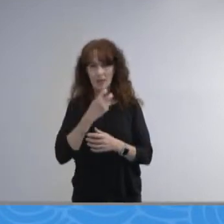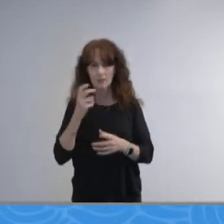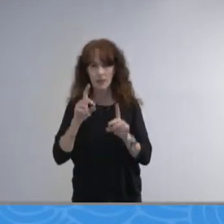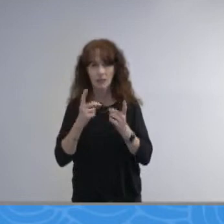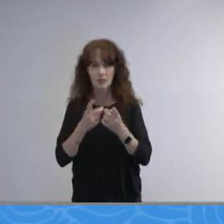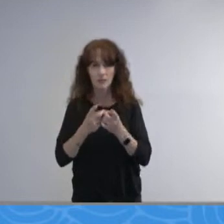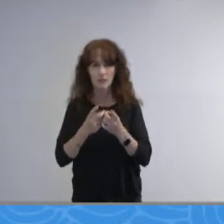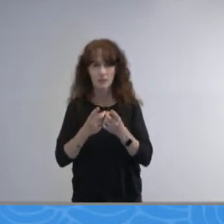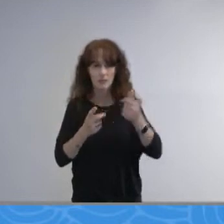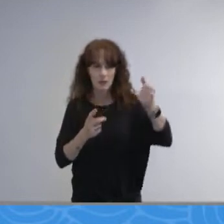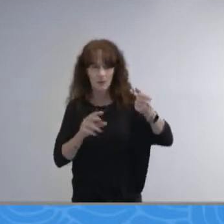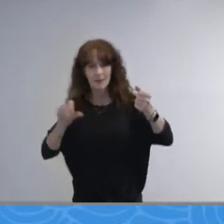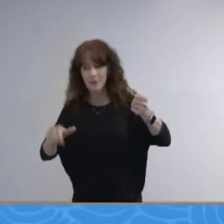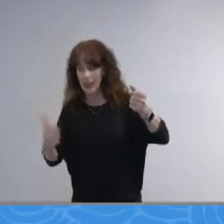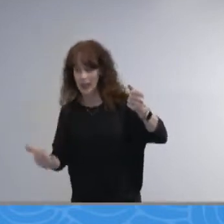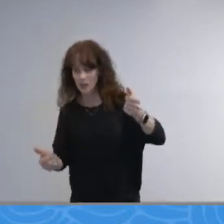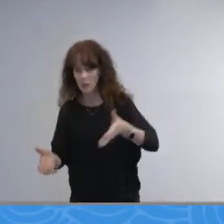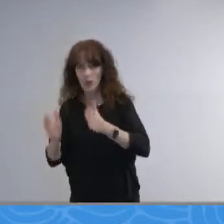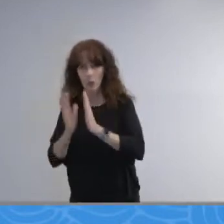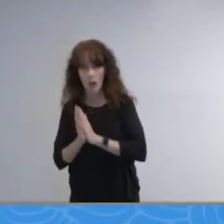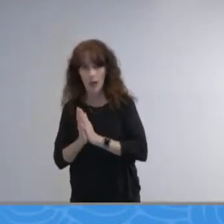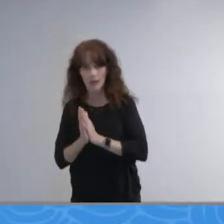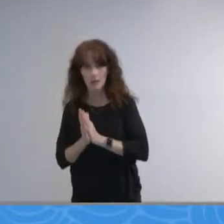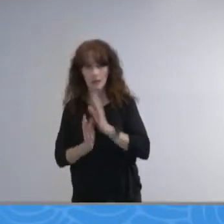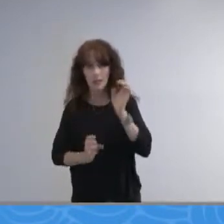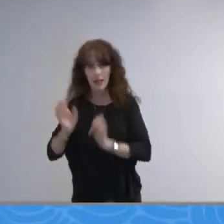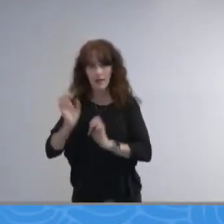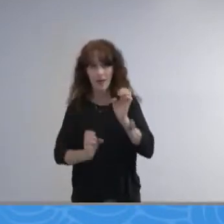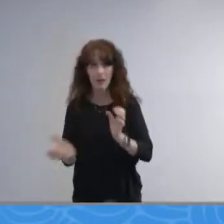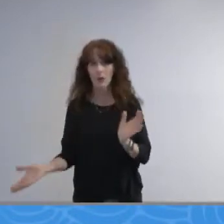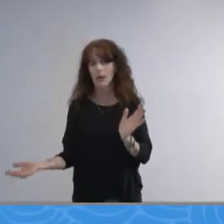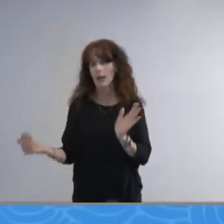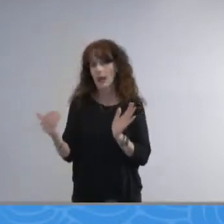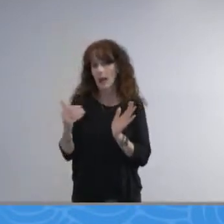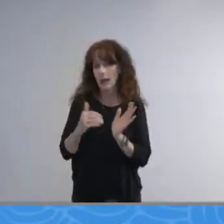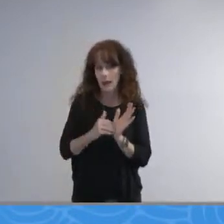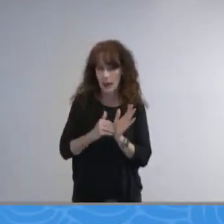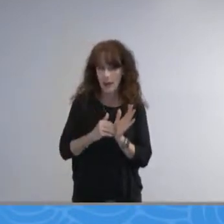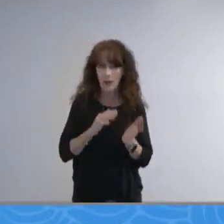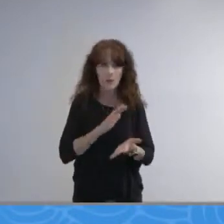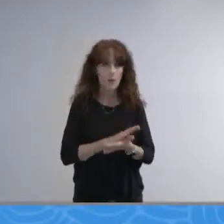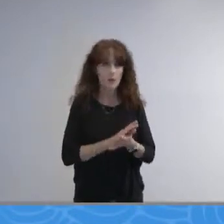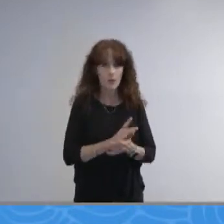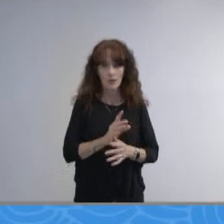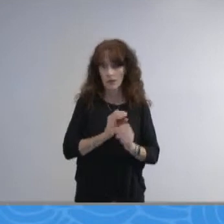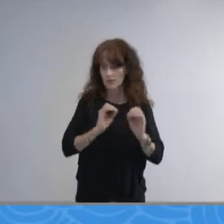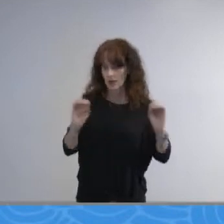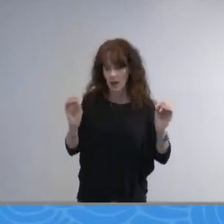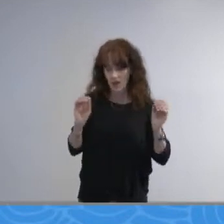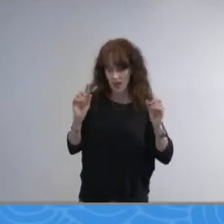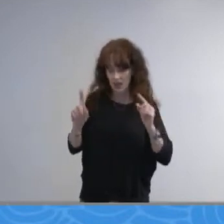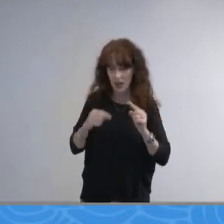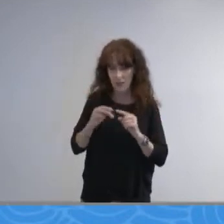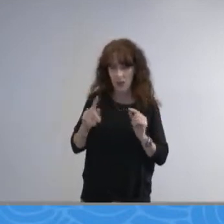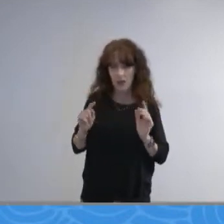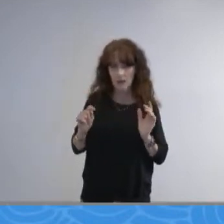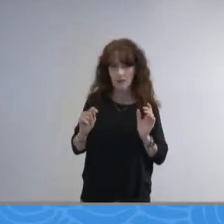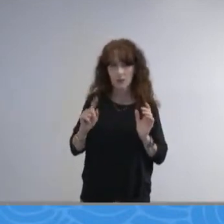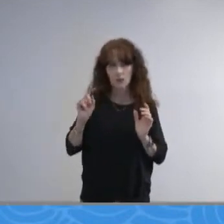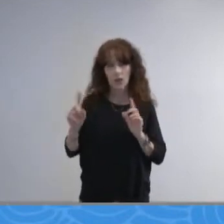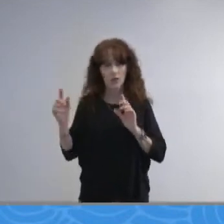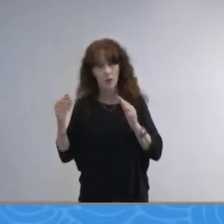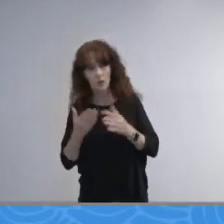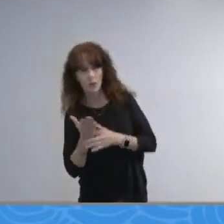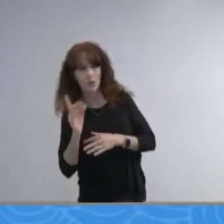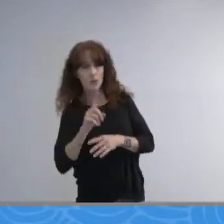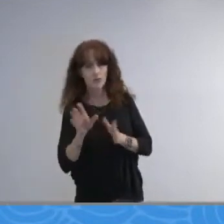but something else. She did request that to get evaluated again. The school didn't do anything about it. So she had to go